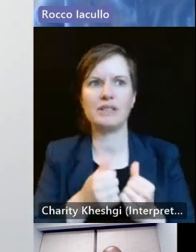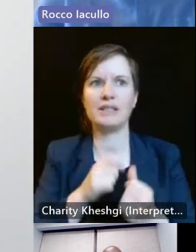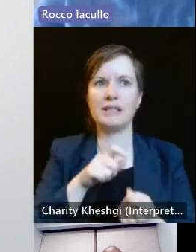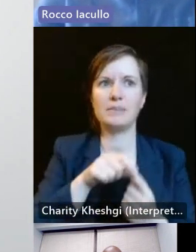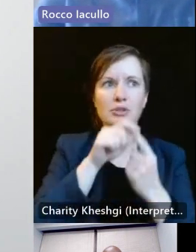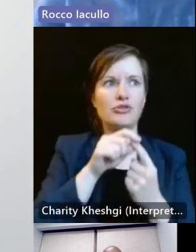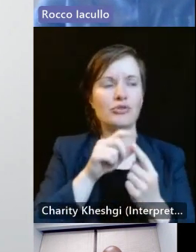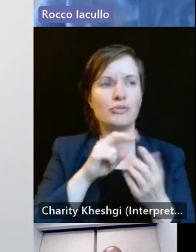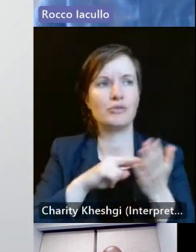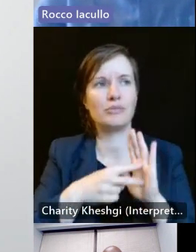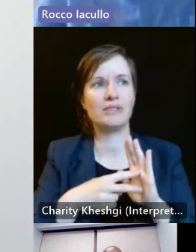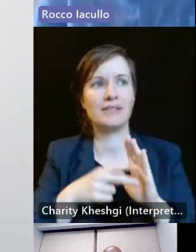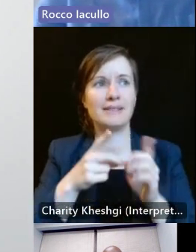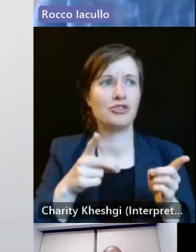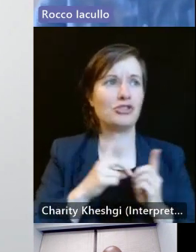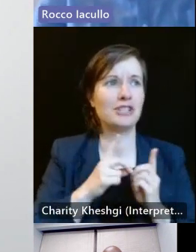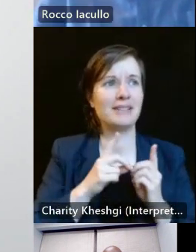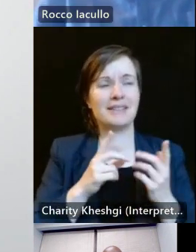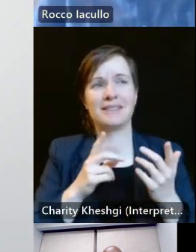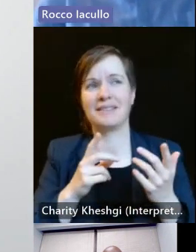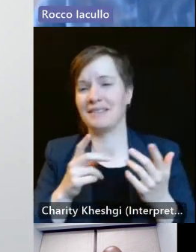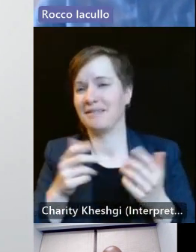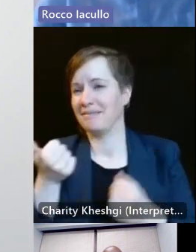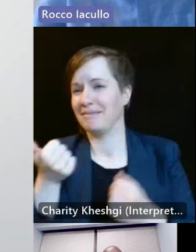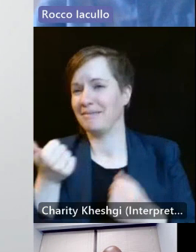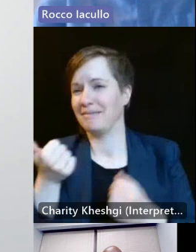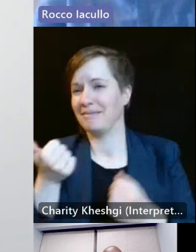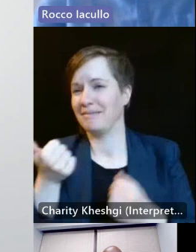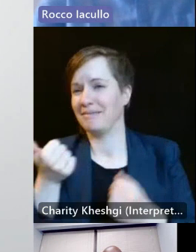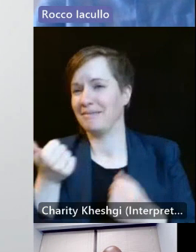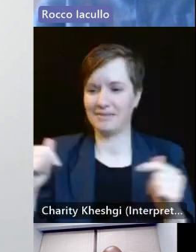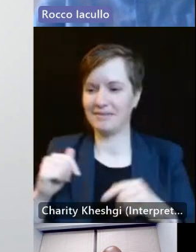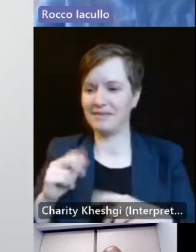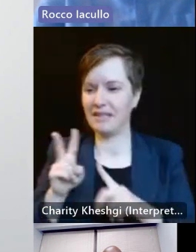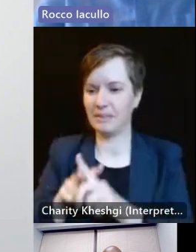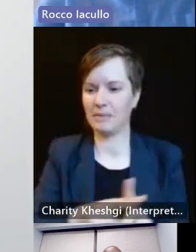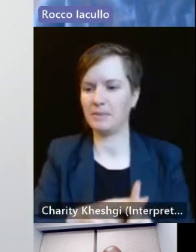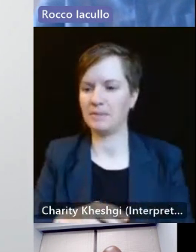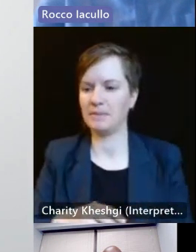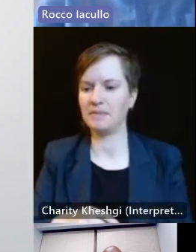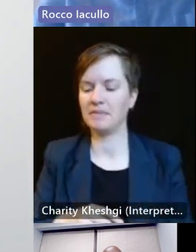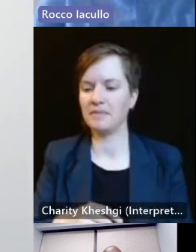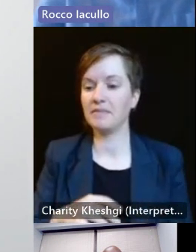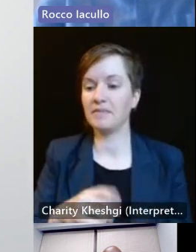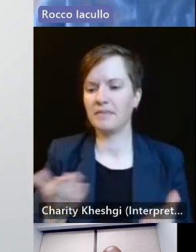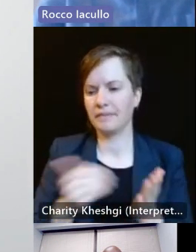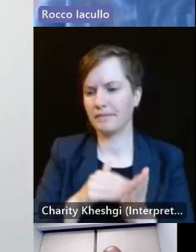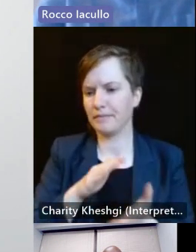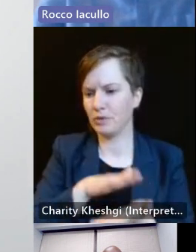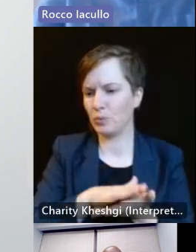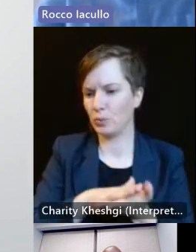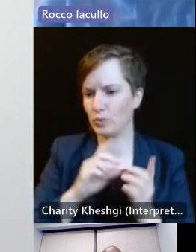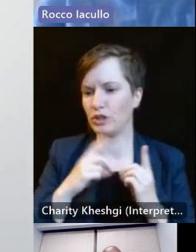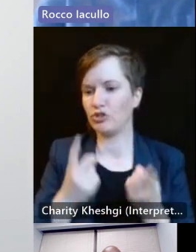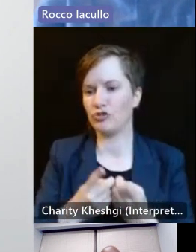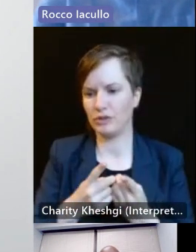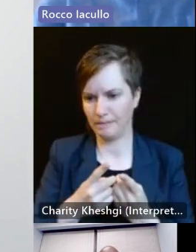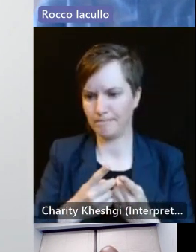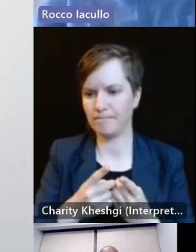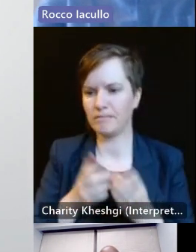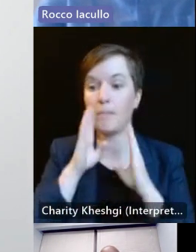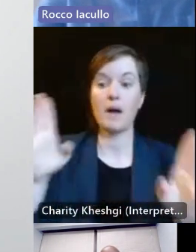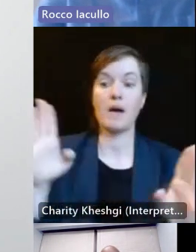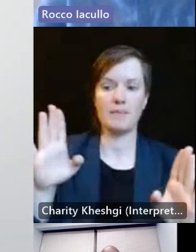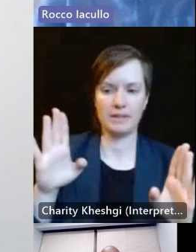instrumentality. So again, school districts would be covered by, public school districts would